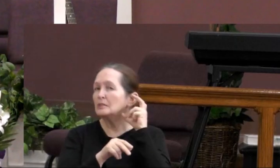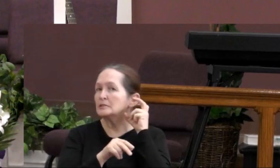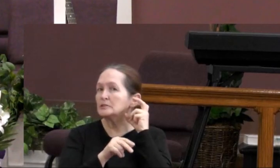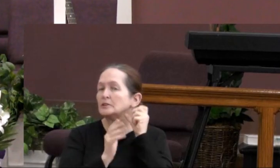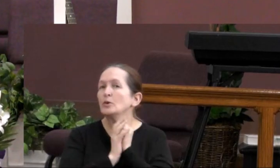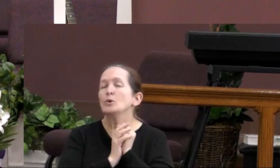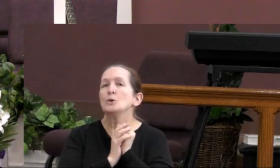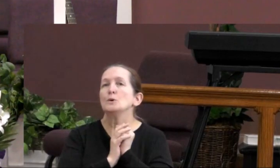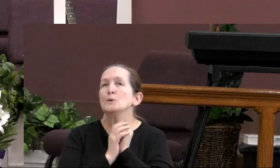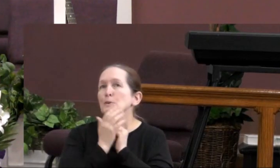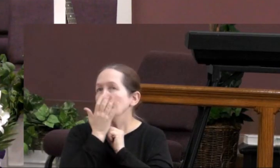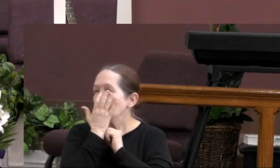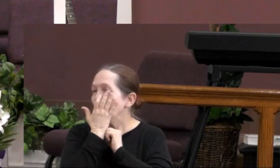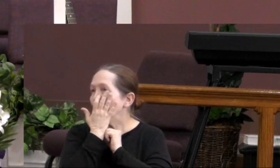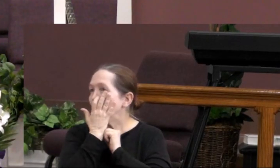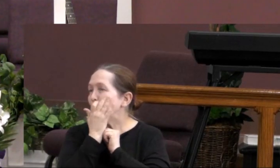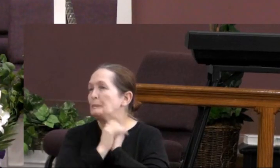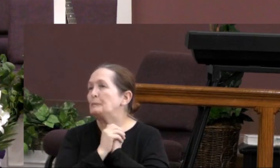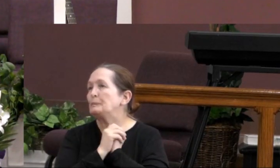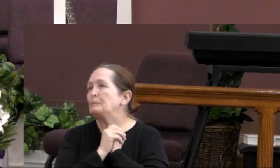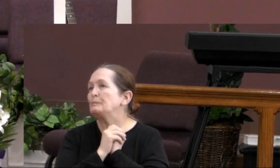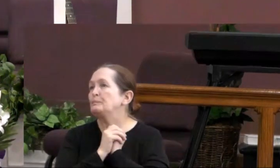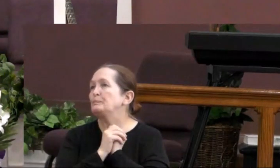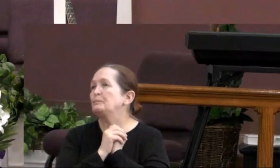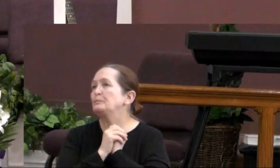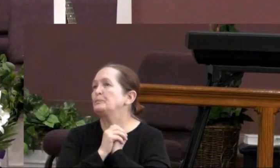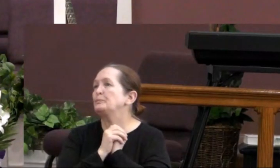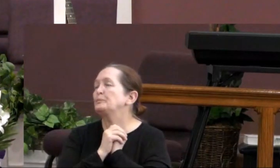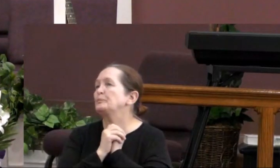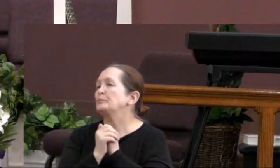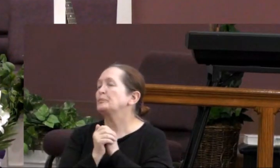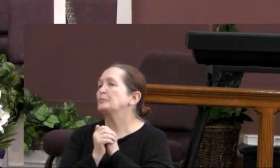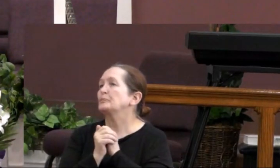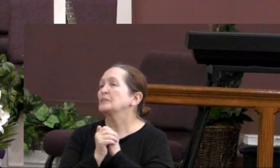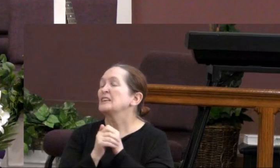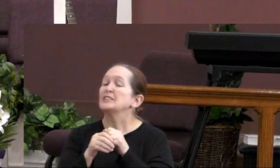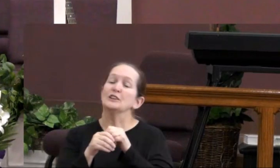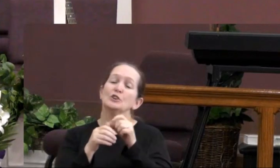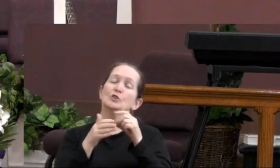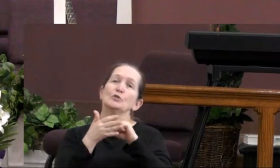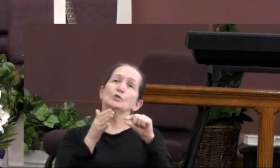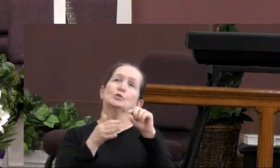And we pick up the situation in verse 46 of chapter 10.